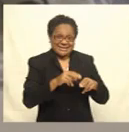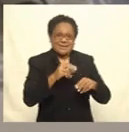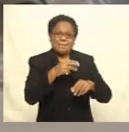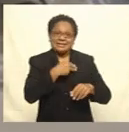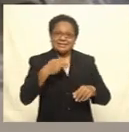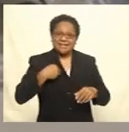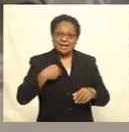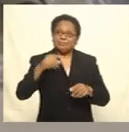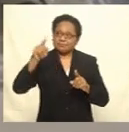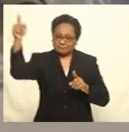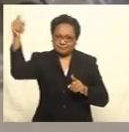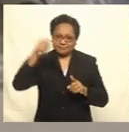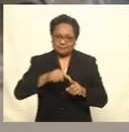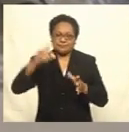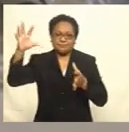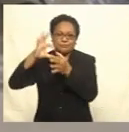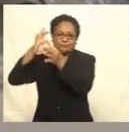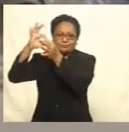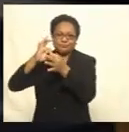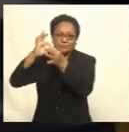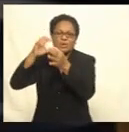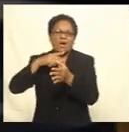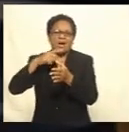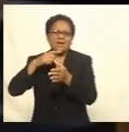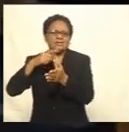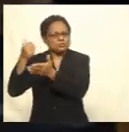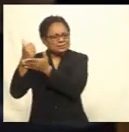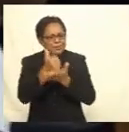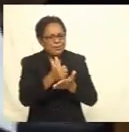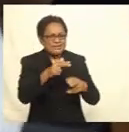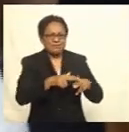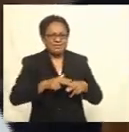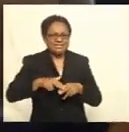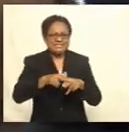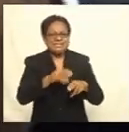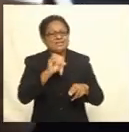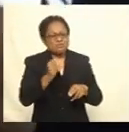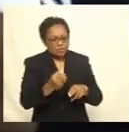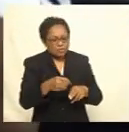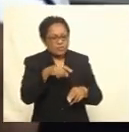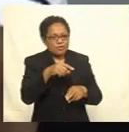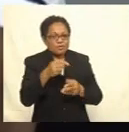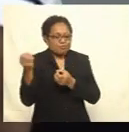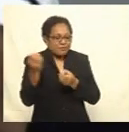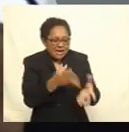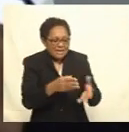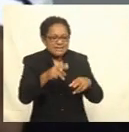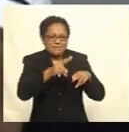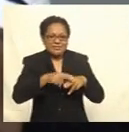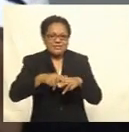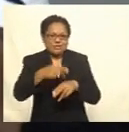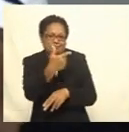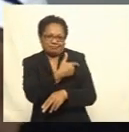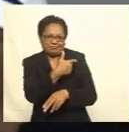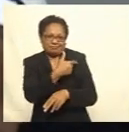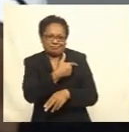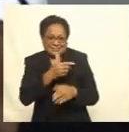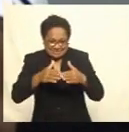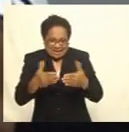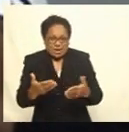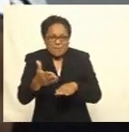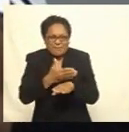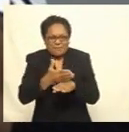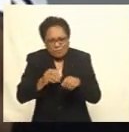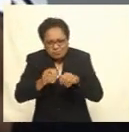working together to support Fiji with access to safe and effective COVID-19 vaccines at the earliest opportunity. Both